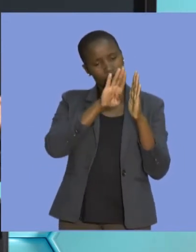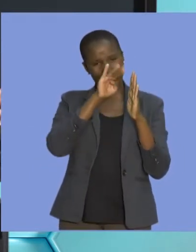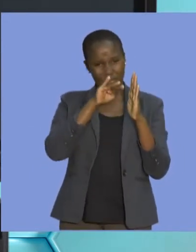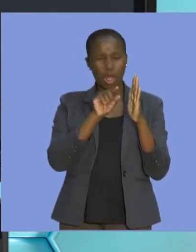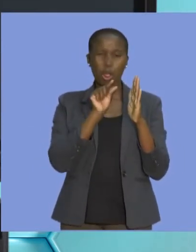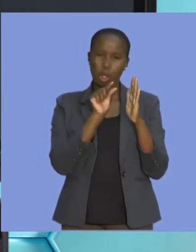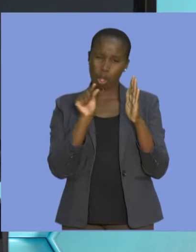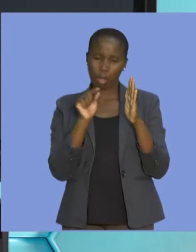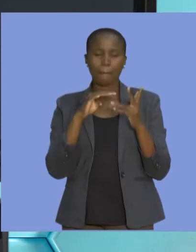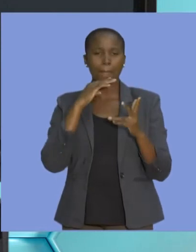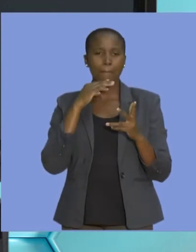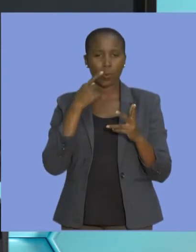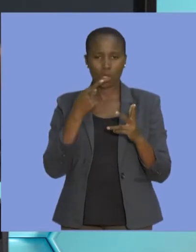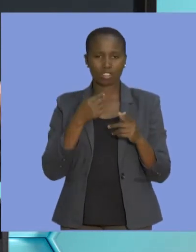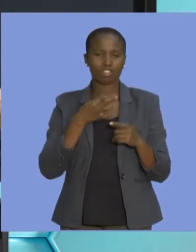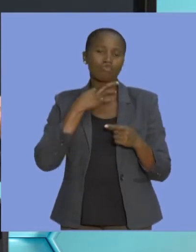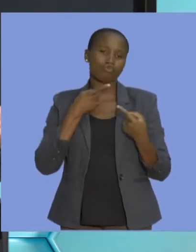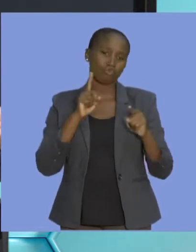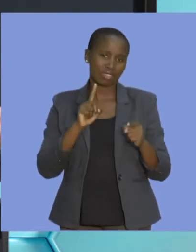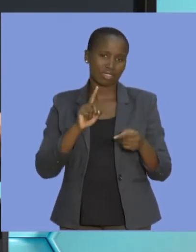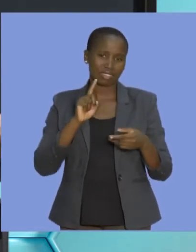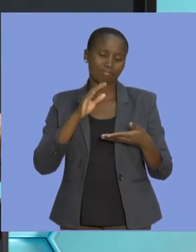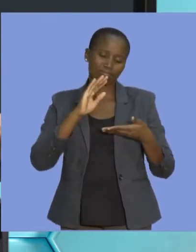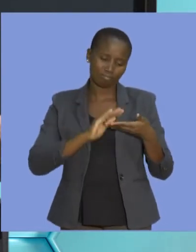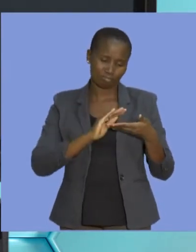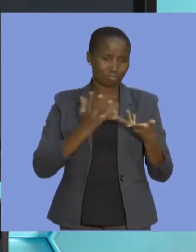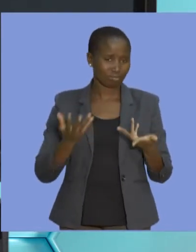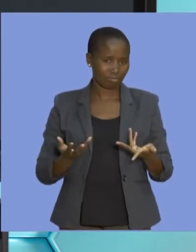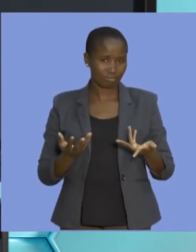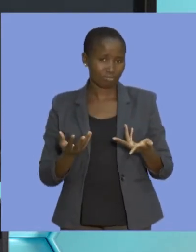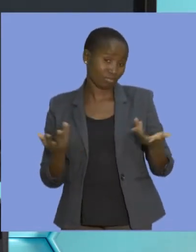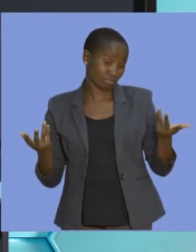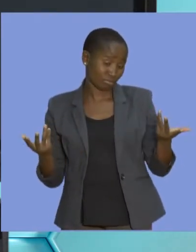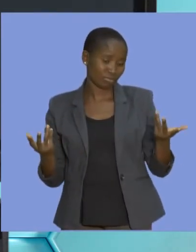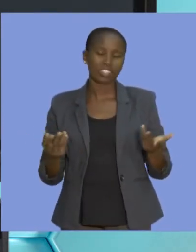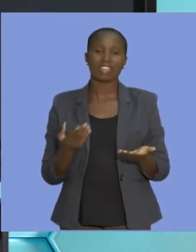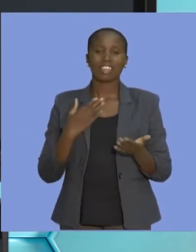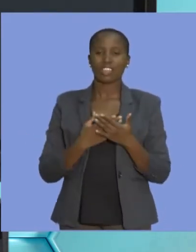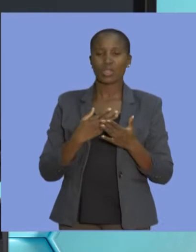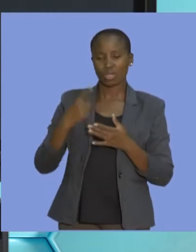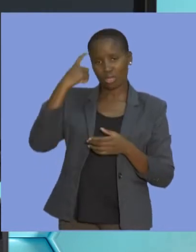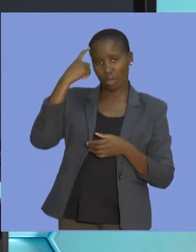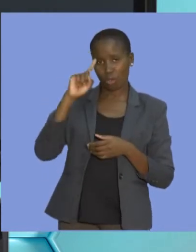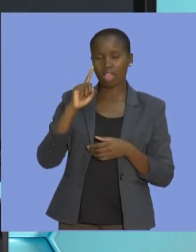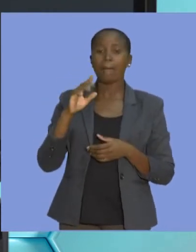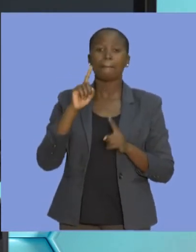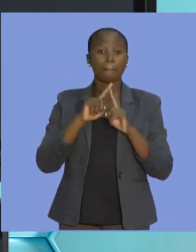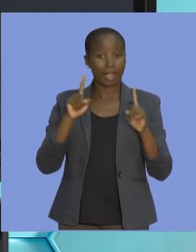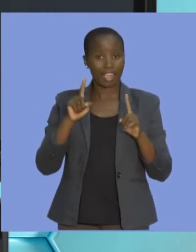you can have a different risk. One can be high risk, okay? So usually if they offer you the same